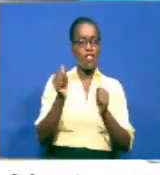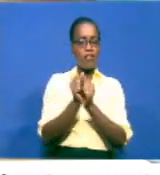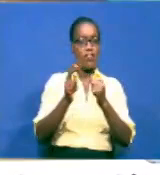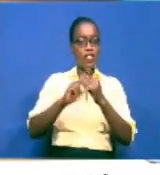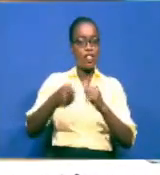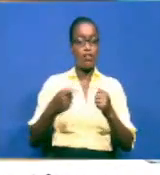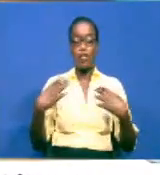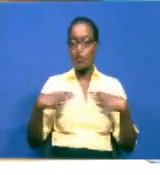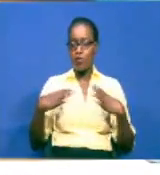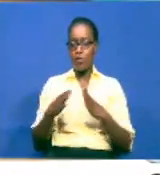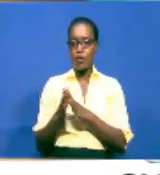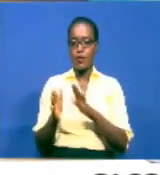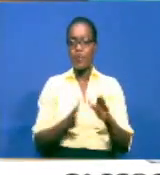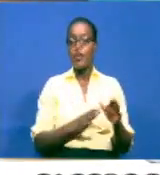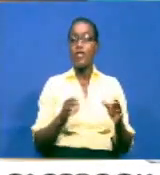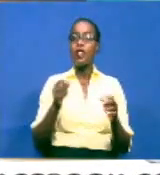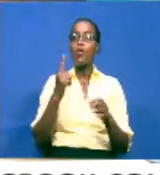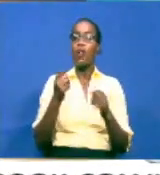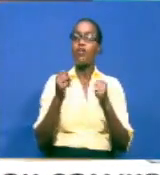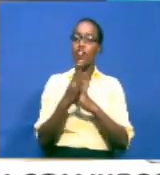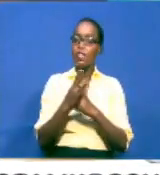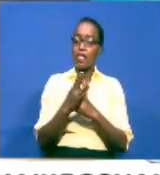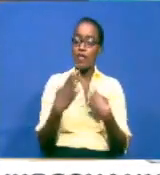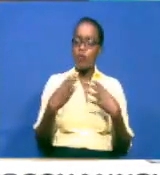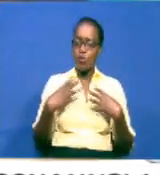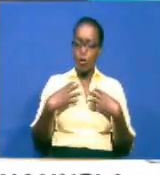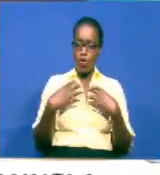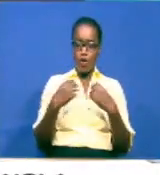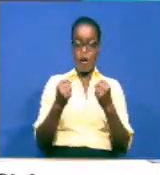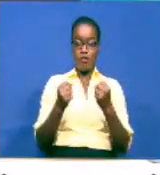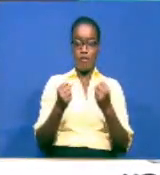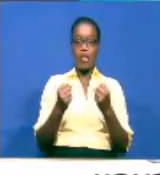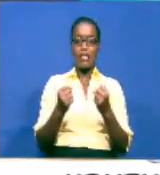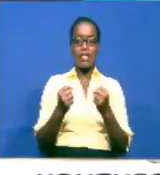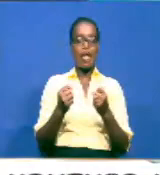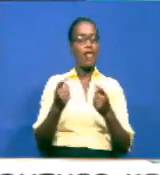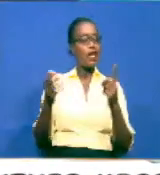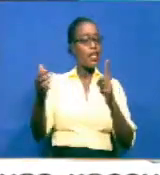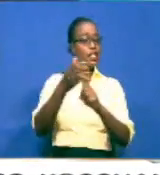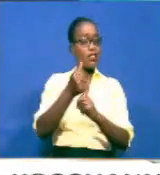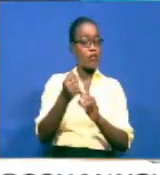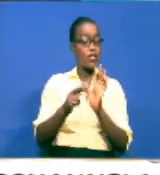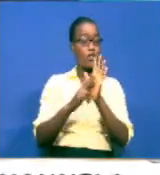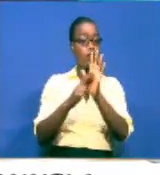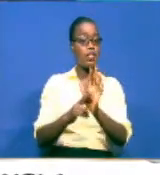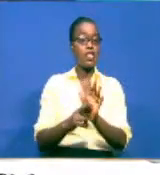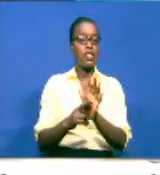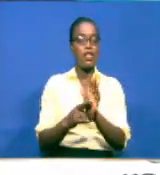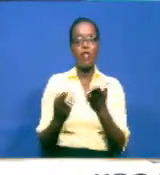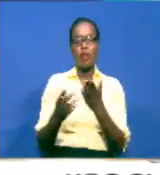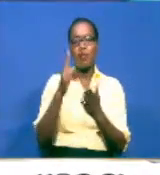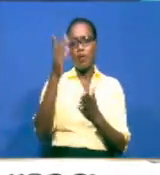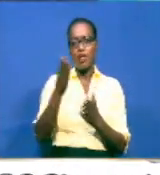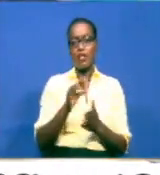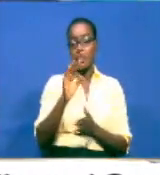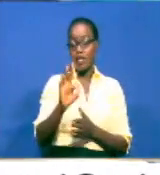have 114 recoveries, which I can say is quite a milestone, which represents perhaps a third of all